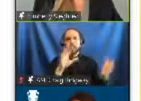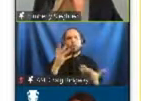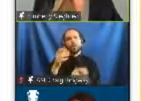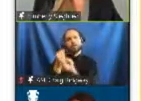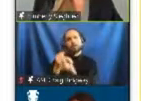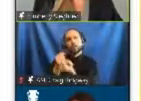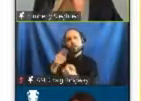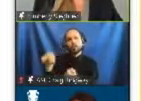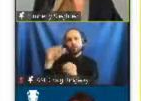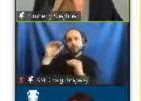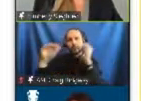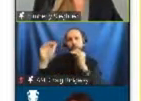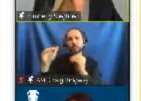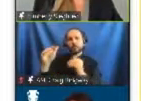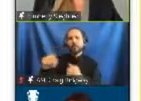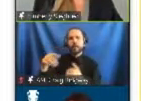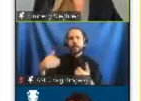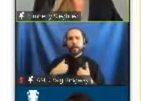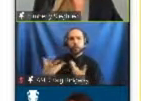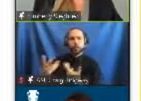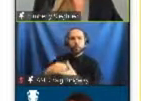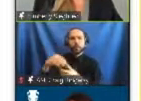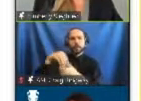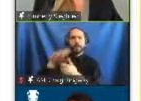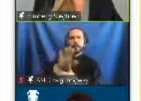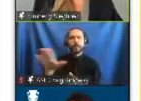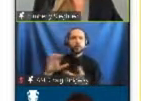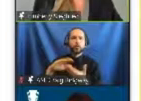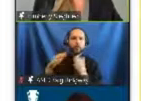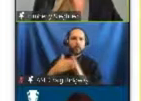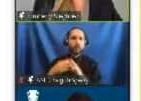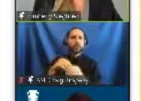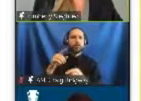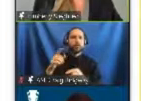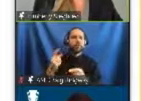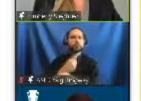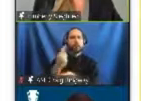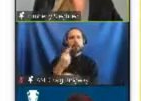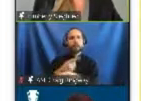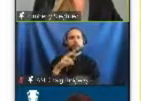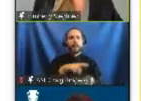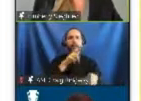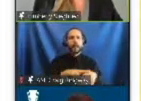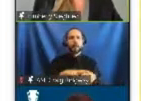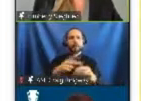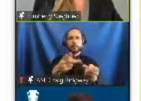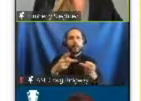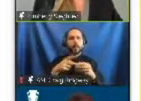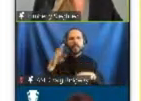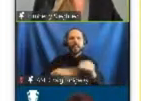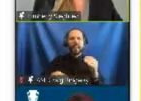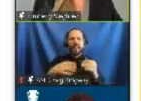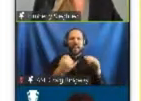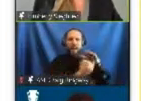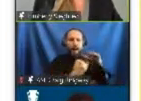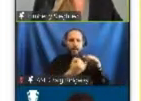with autism within their communities in natural settings rather than segregated facilities. Determined to